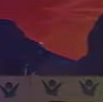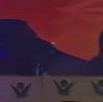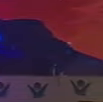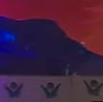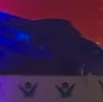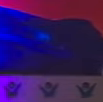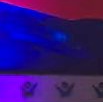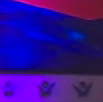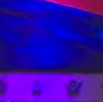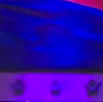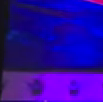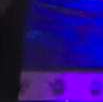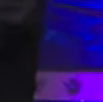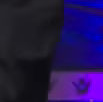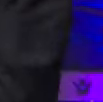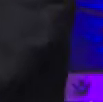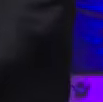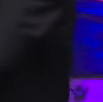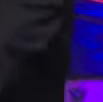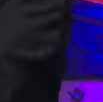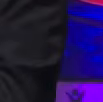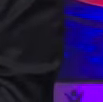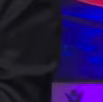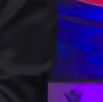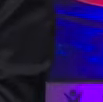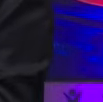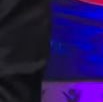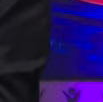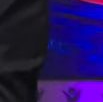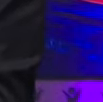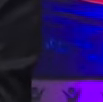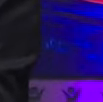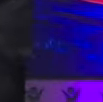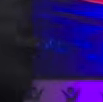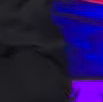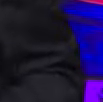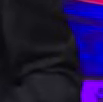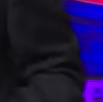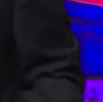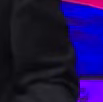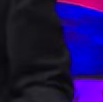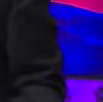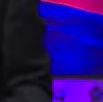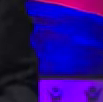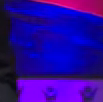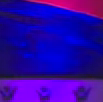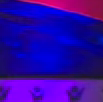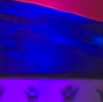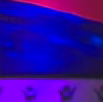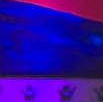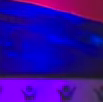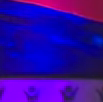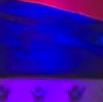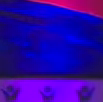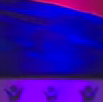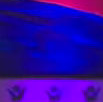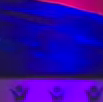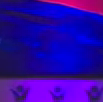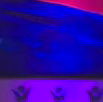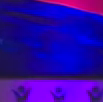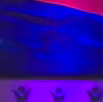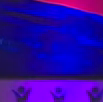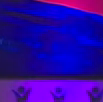and women that have stood for the principles of his law. Come with me just for a moment to ancient